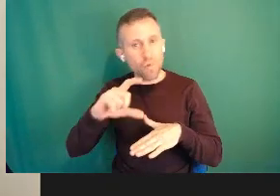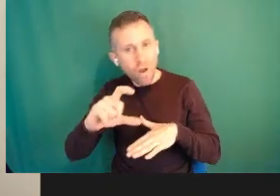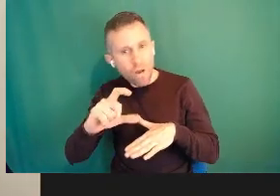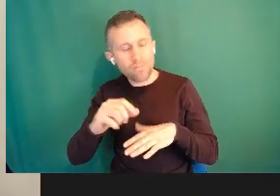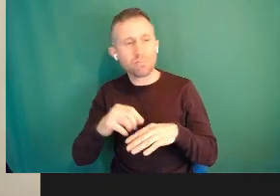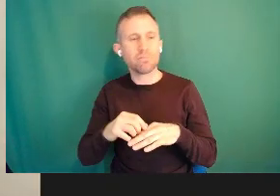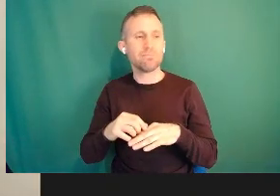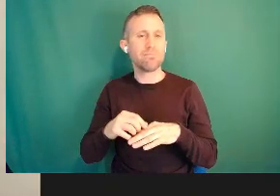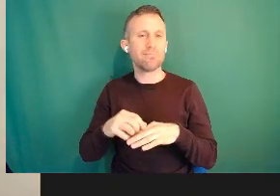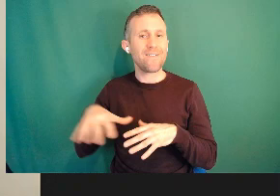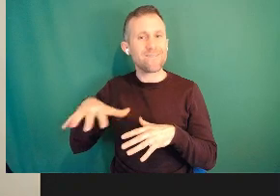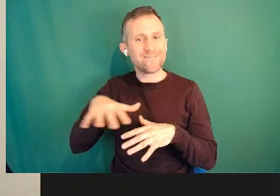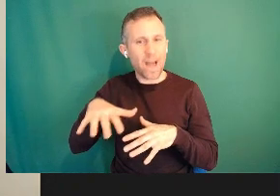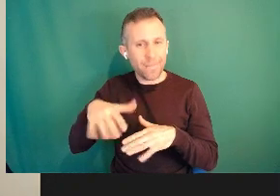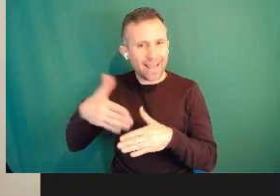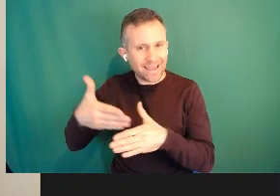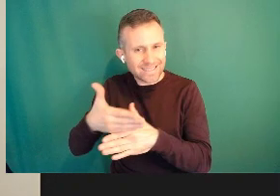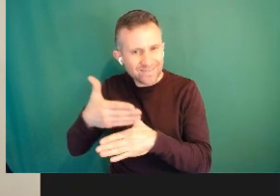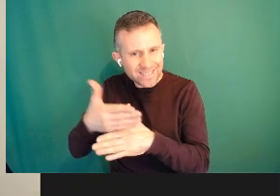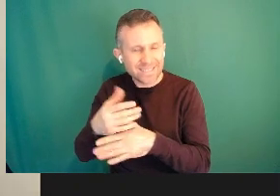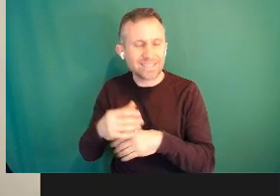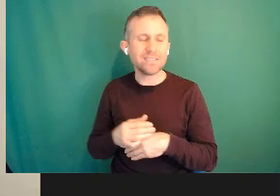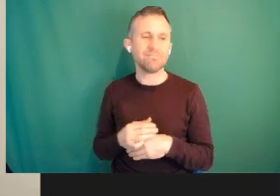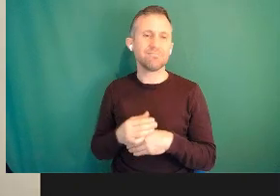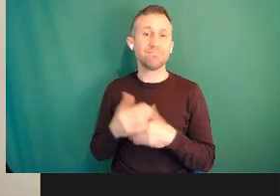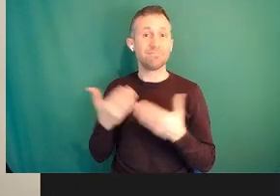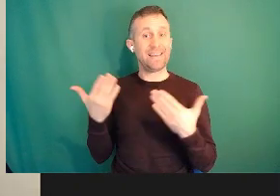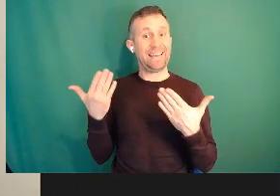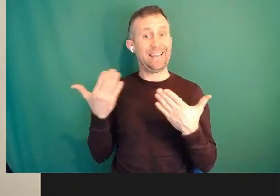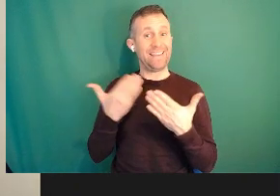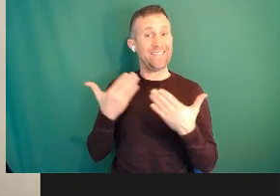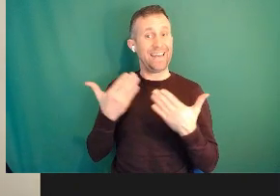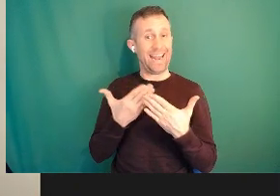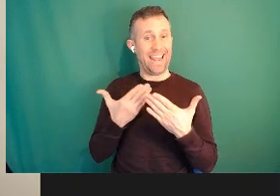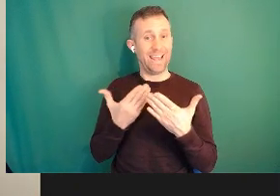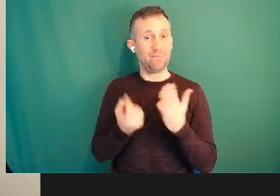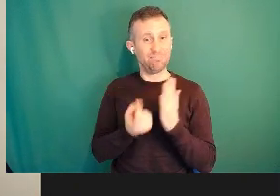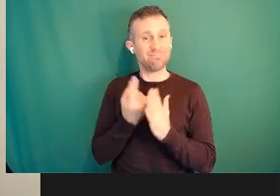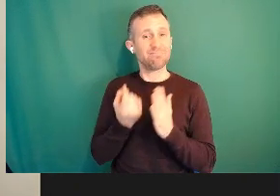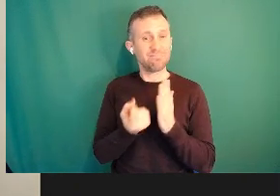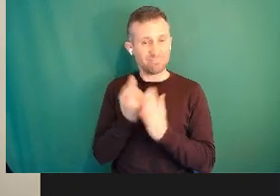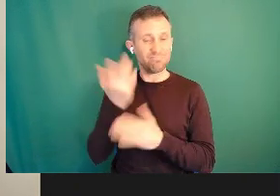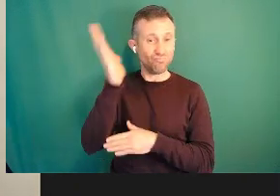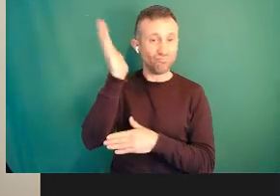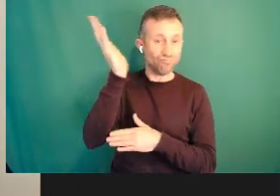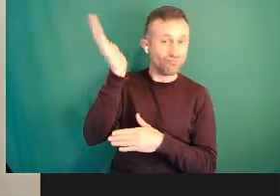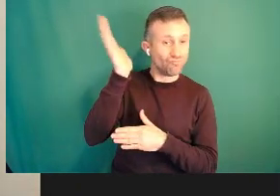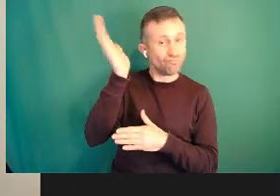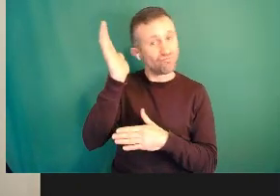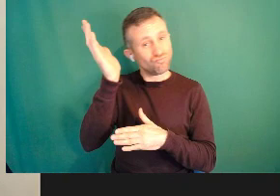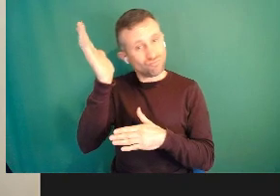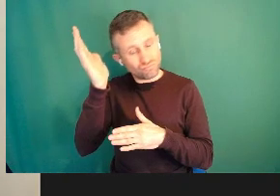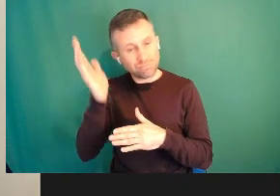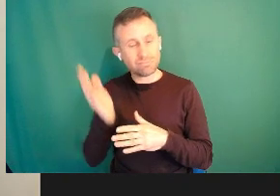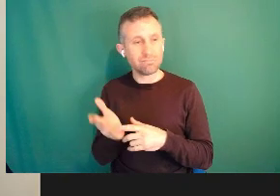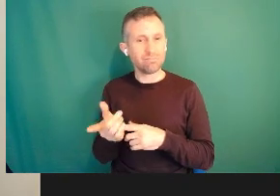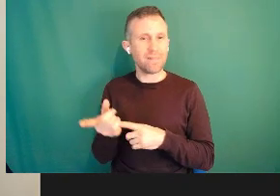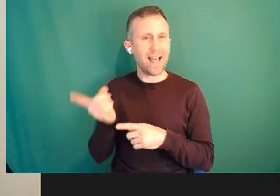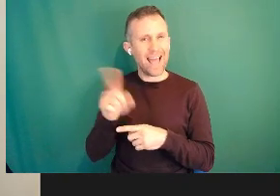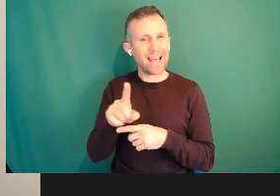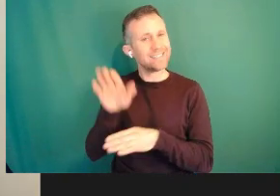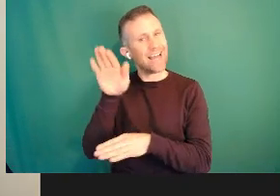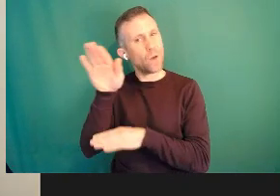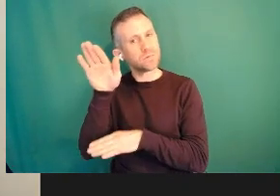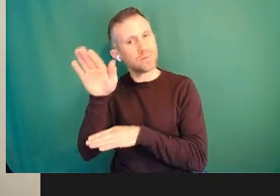During the summer we have lots of outdoor performances, and so it's worth checking the website and seeing what interests